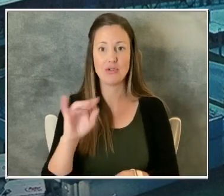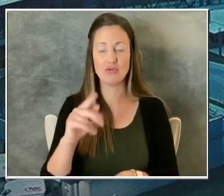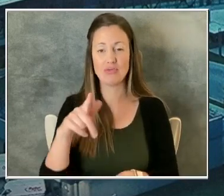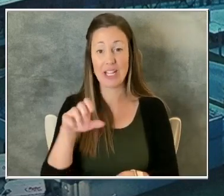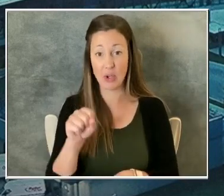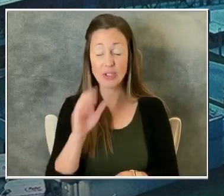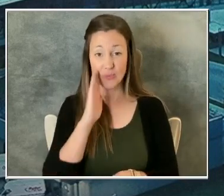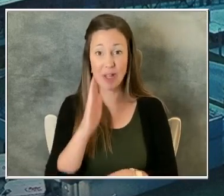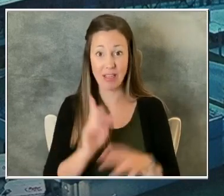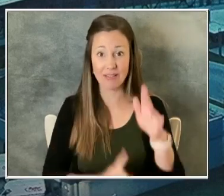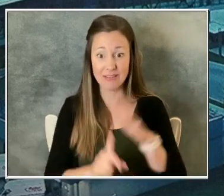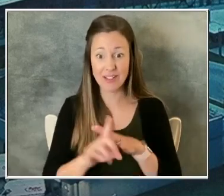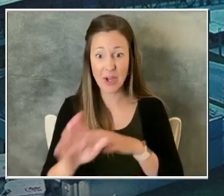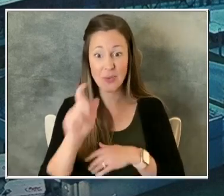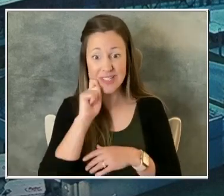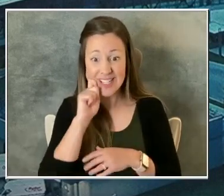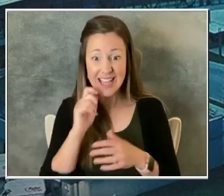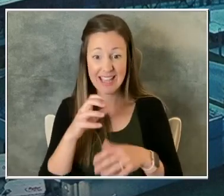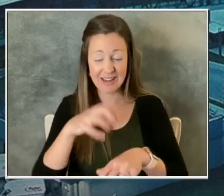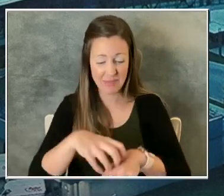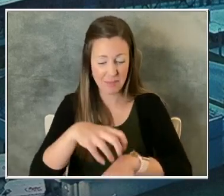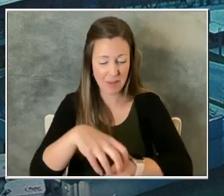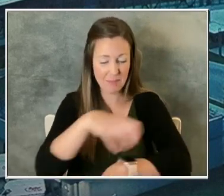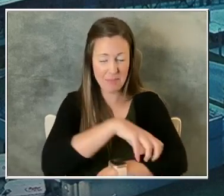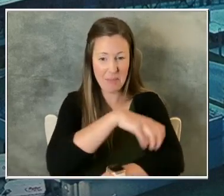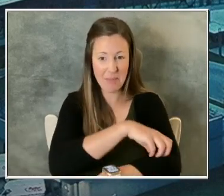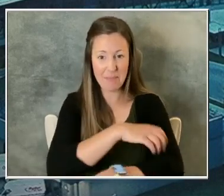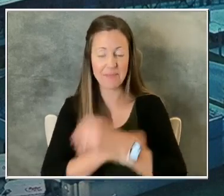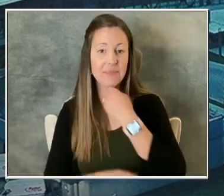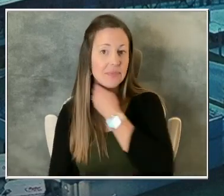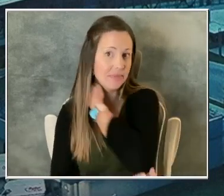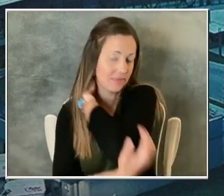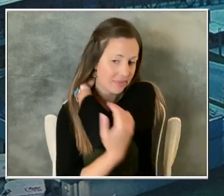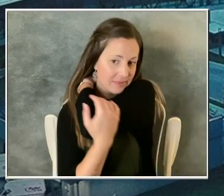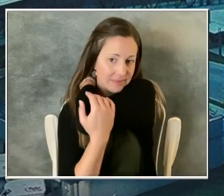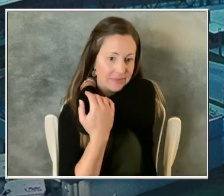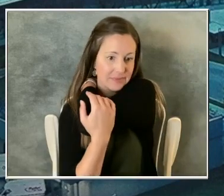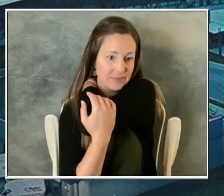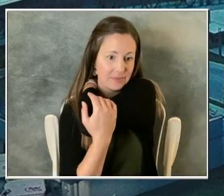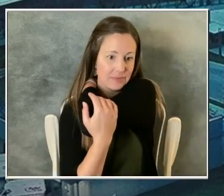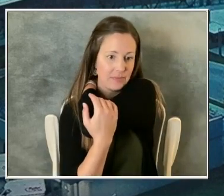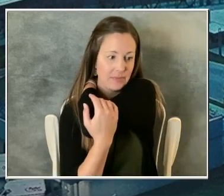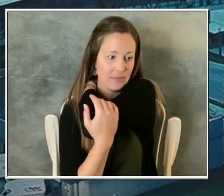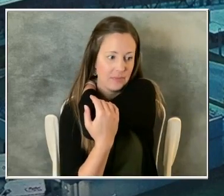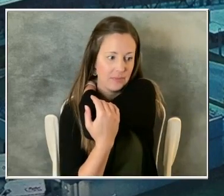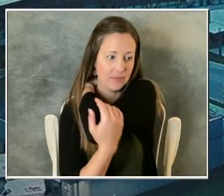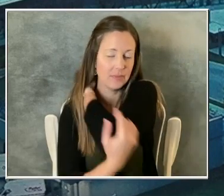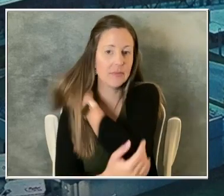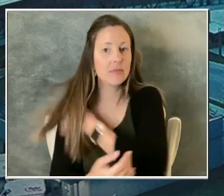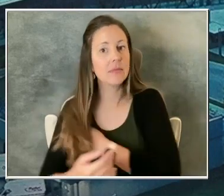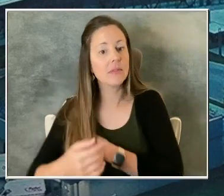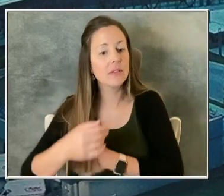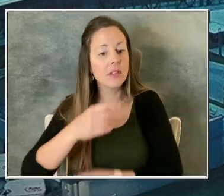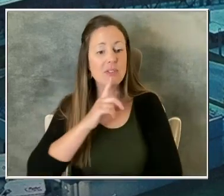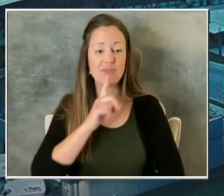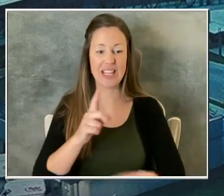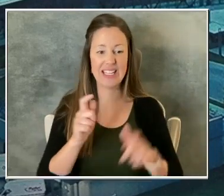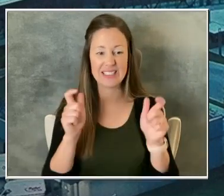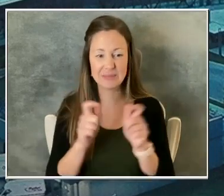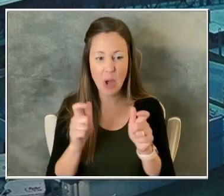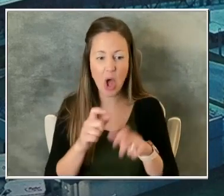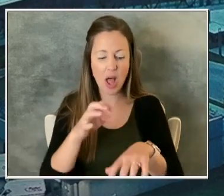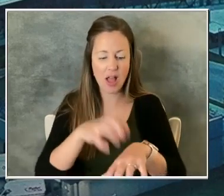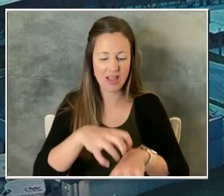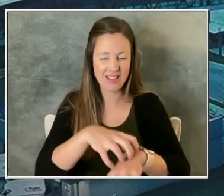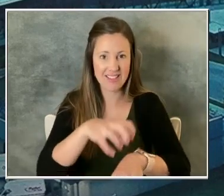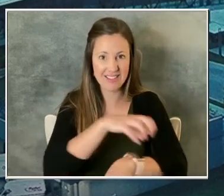like little clear, we call them vesicles, and they can be incredibly painful and tender to touch. They tend to